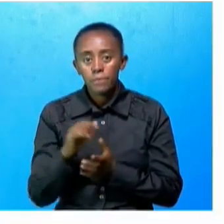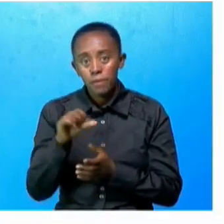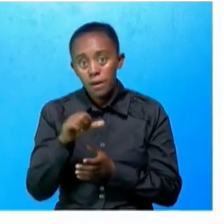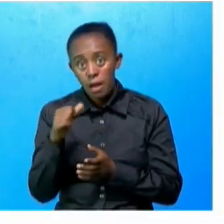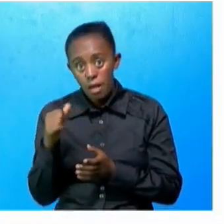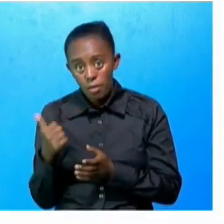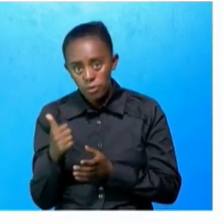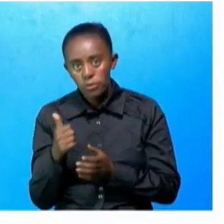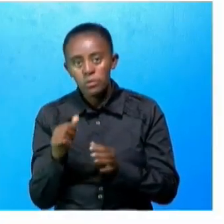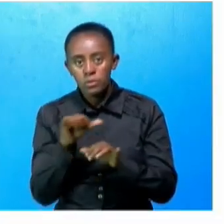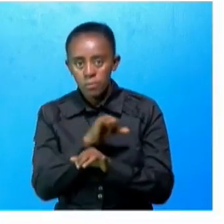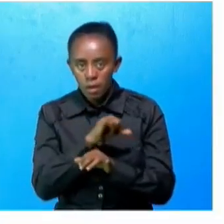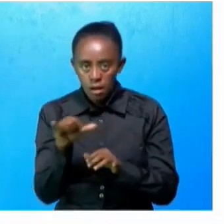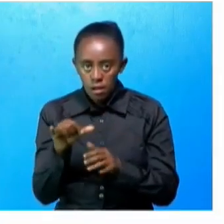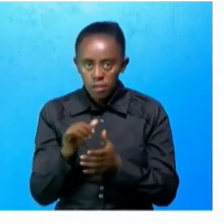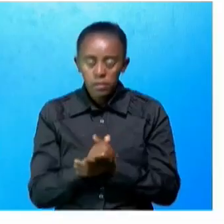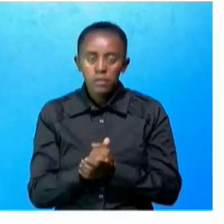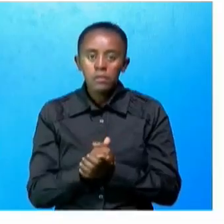similarity